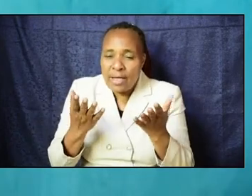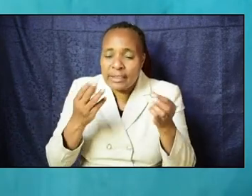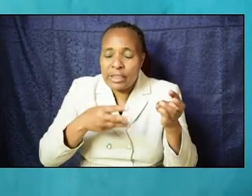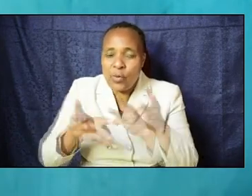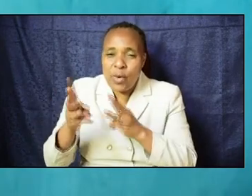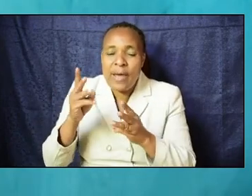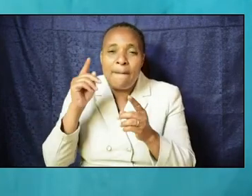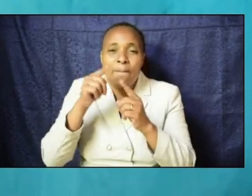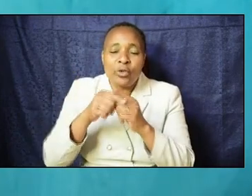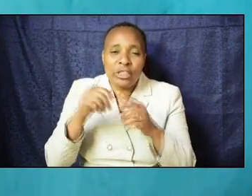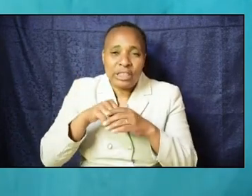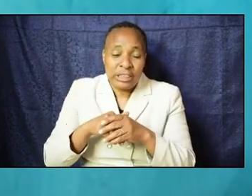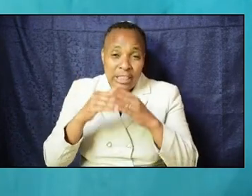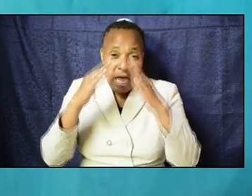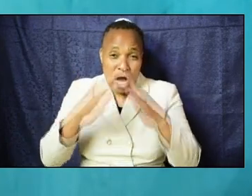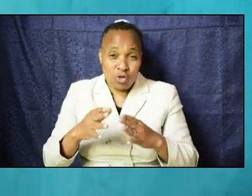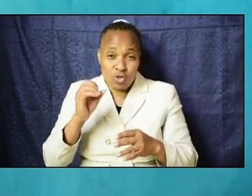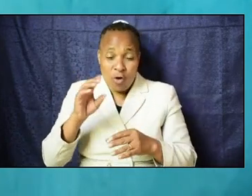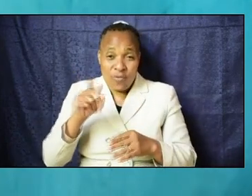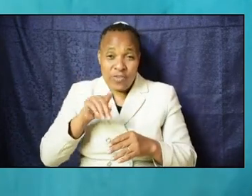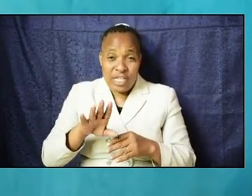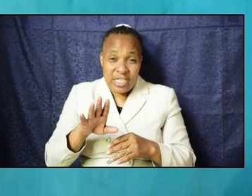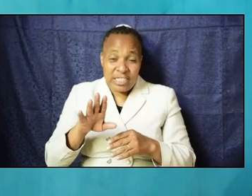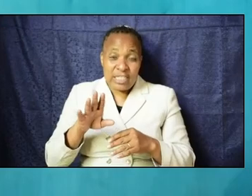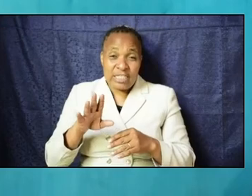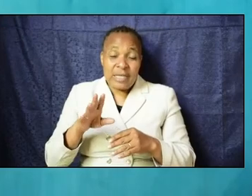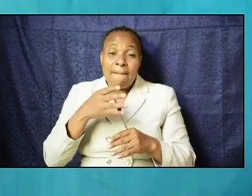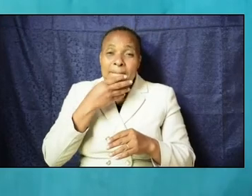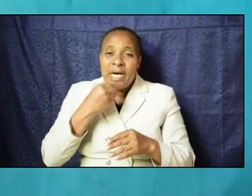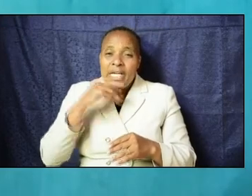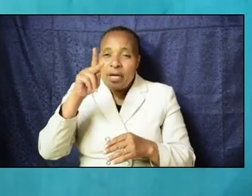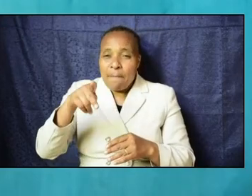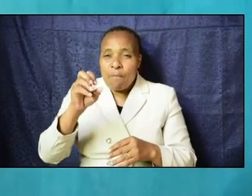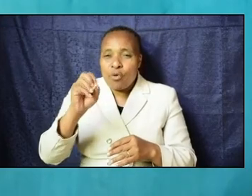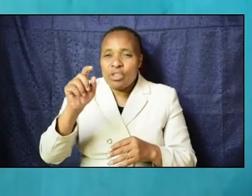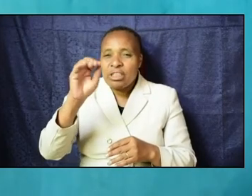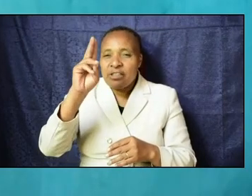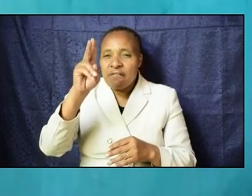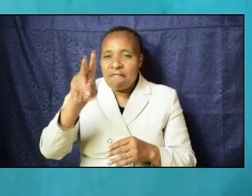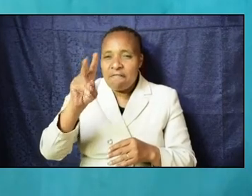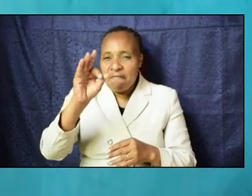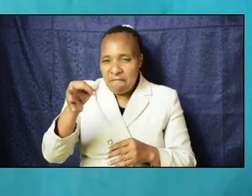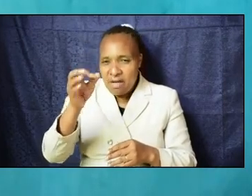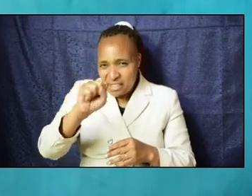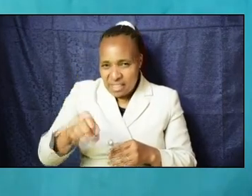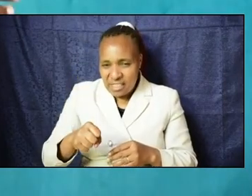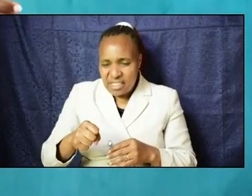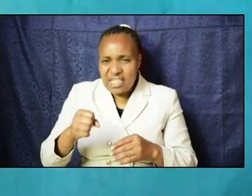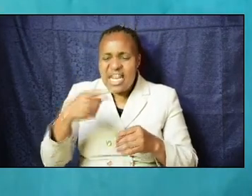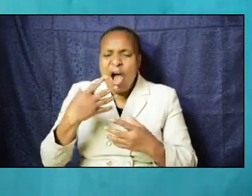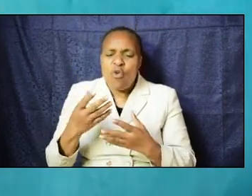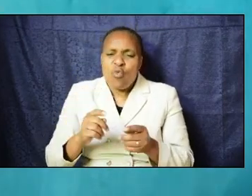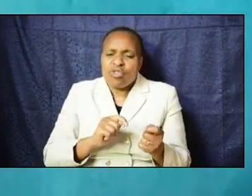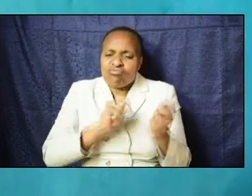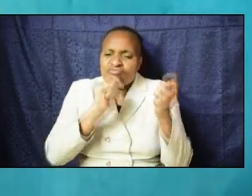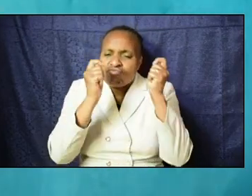same point where he was in Potiphar's house, he's now entranced to the kingdom. So through all these years, I can